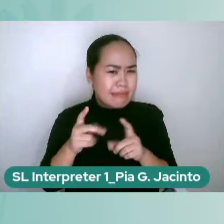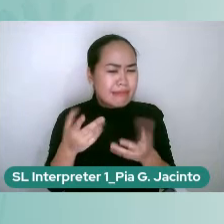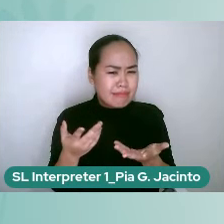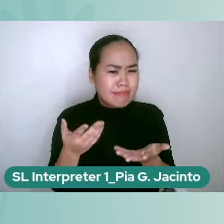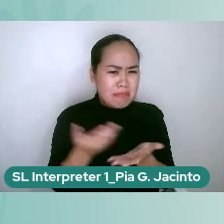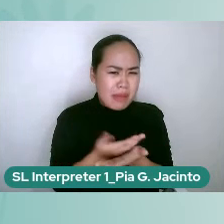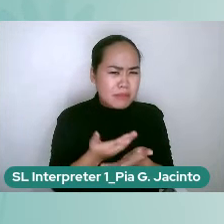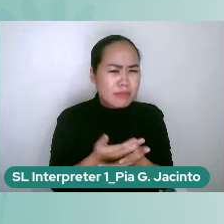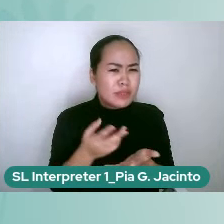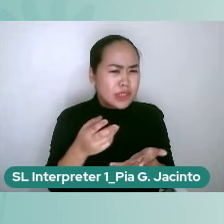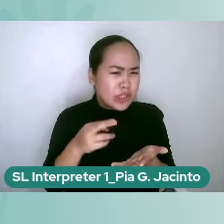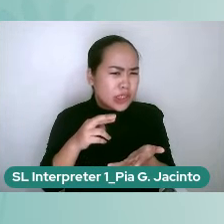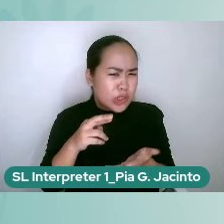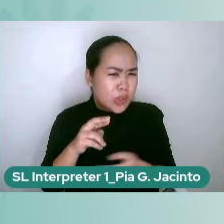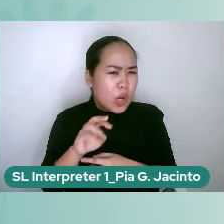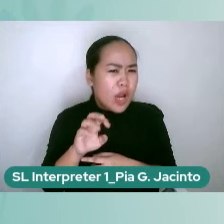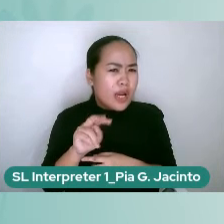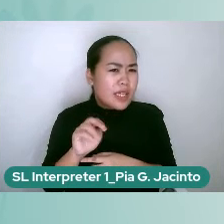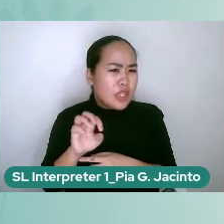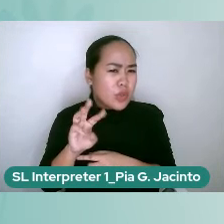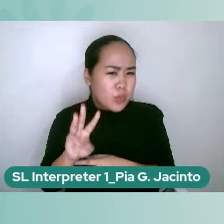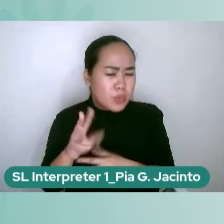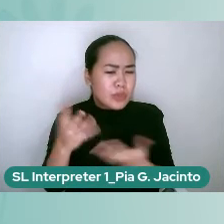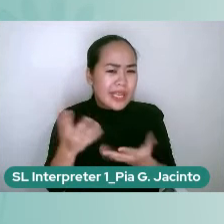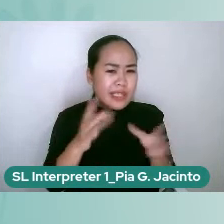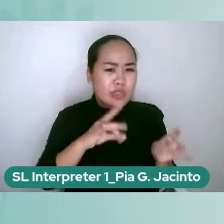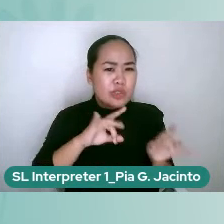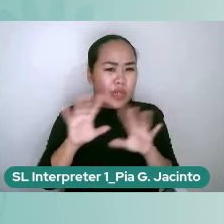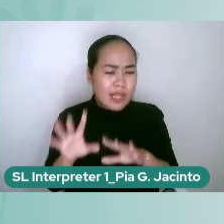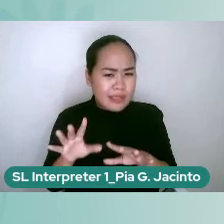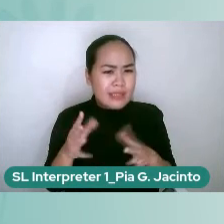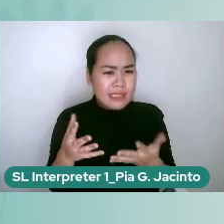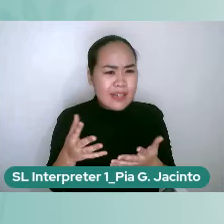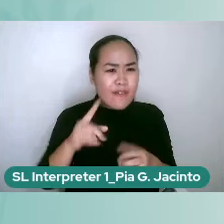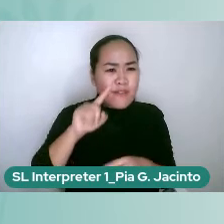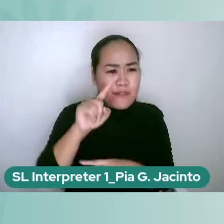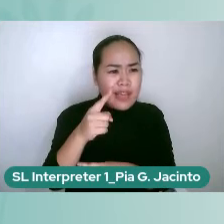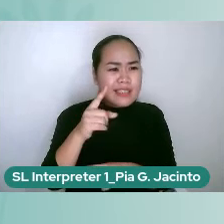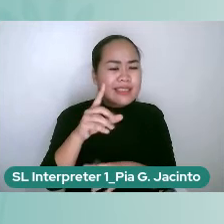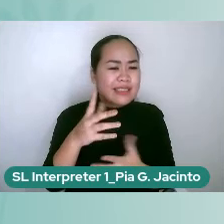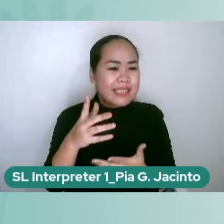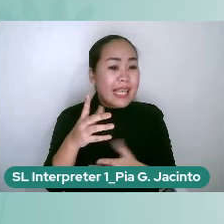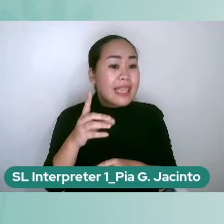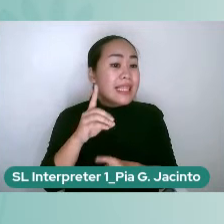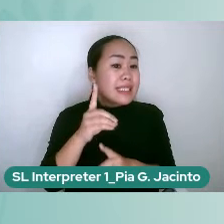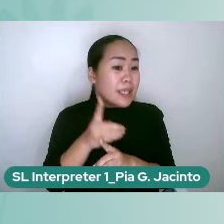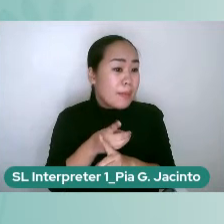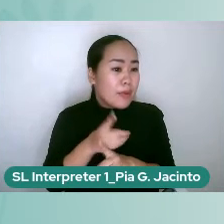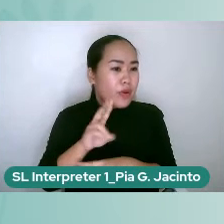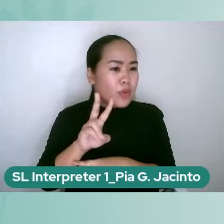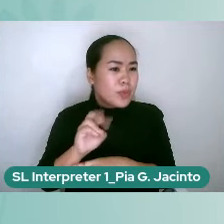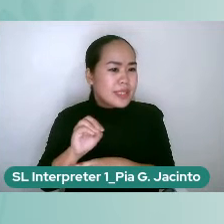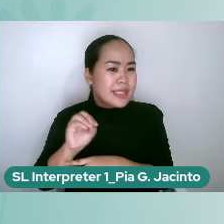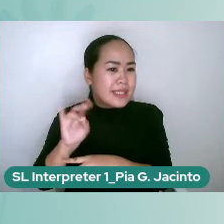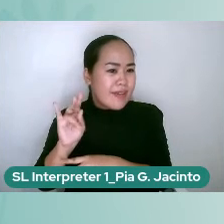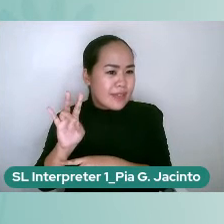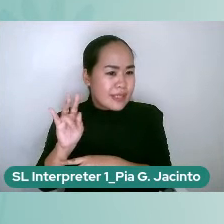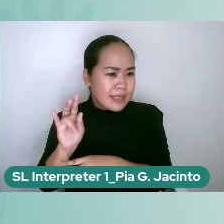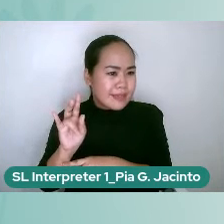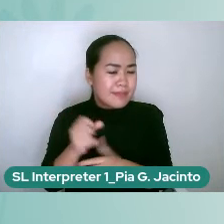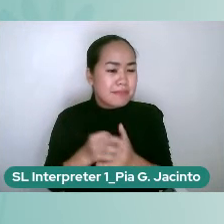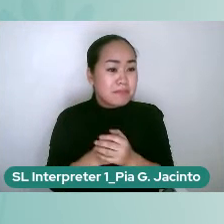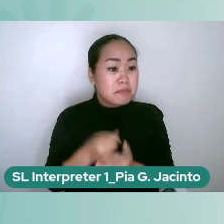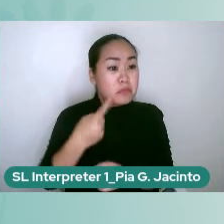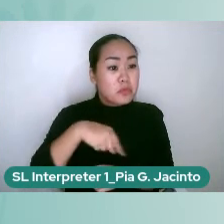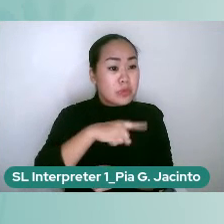screening program, which commenced here in Australia on the 1st of December 2017. We were the first lab in Australia to be accredited